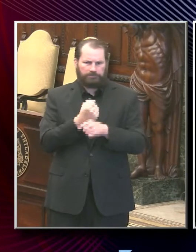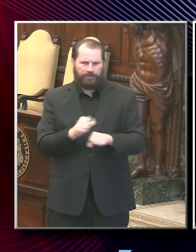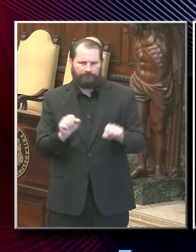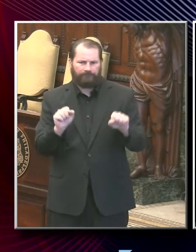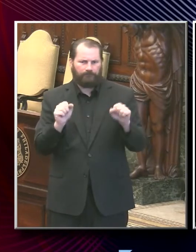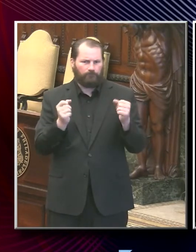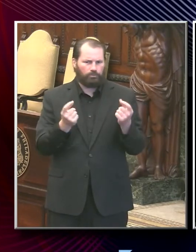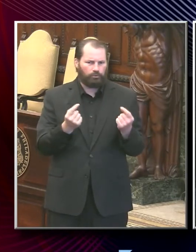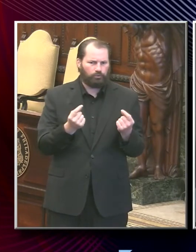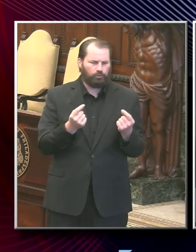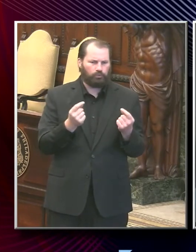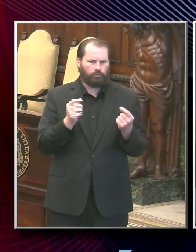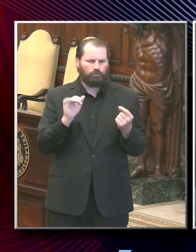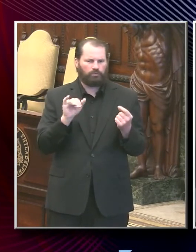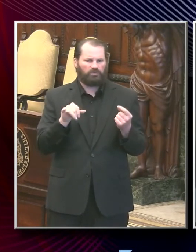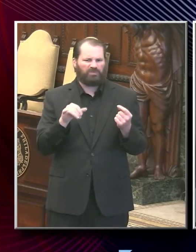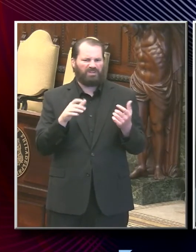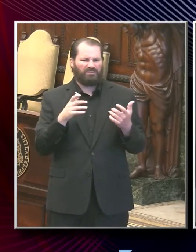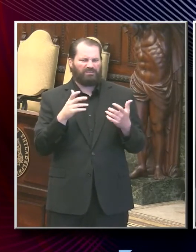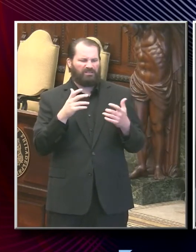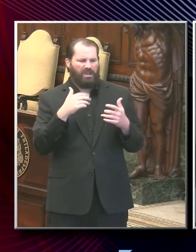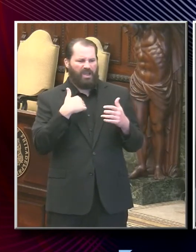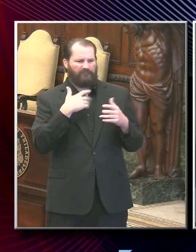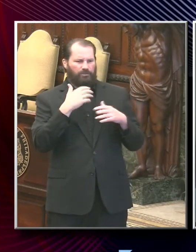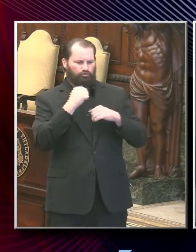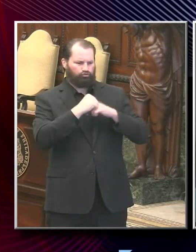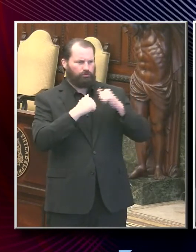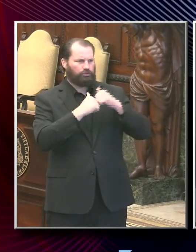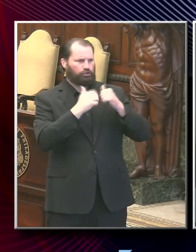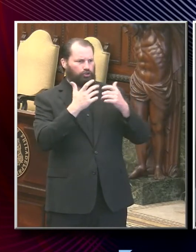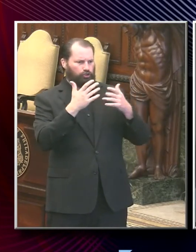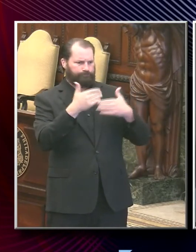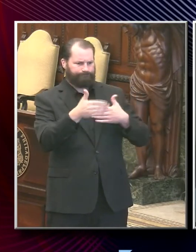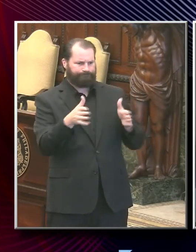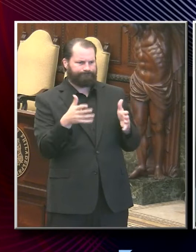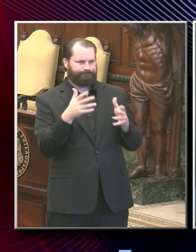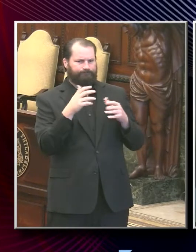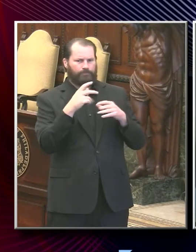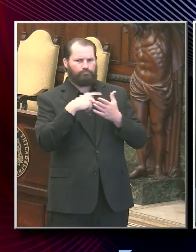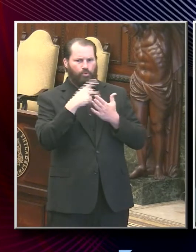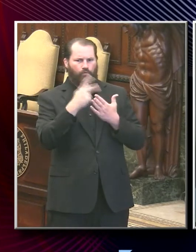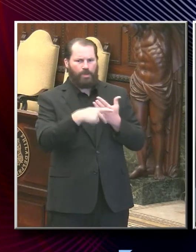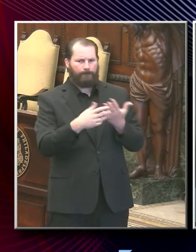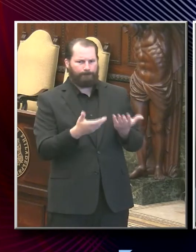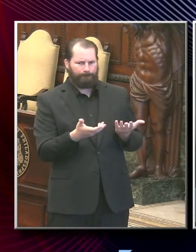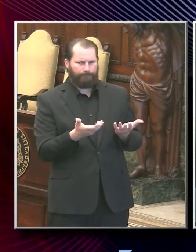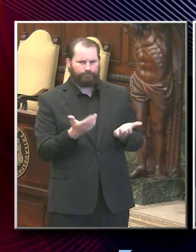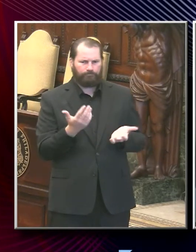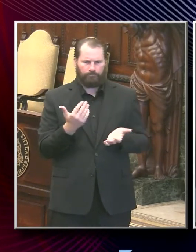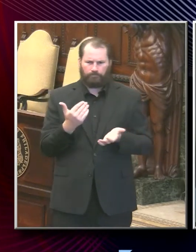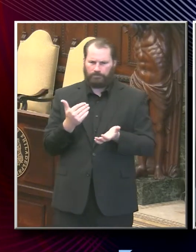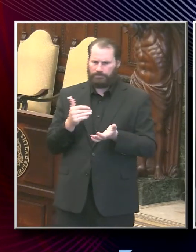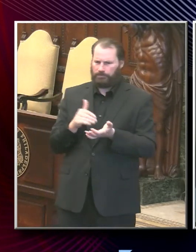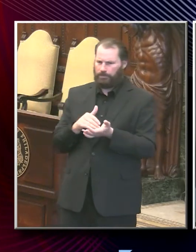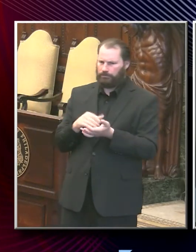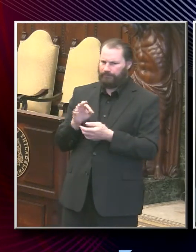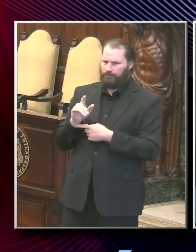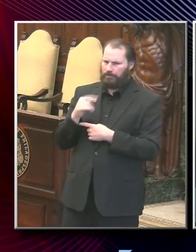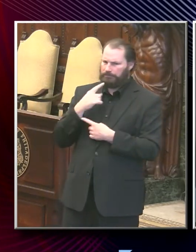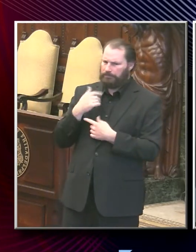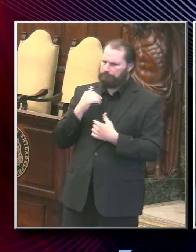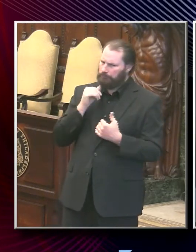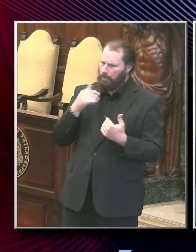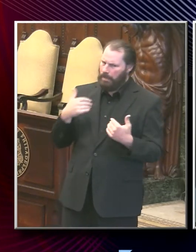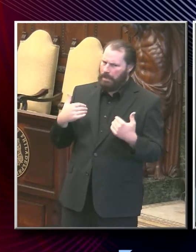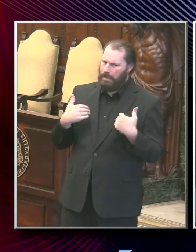programming? I don't think we have anything labeled as structured programming, but I think there are specific guidance for pools, I believe,